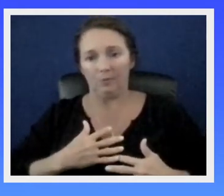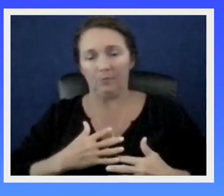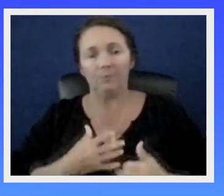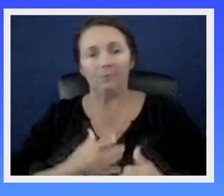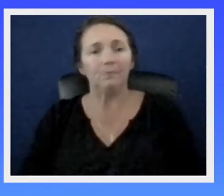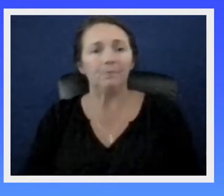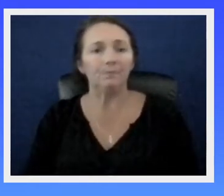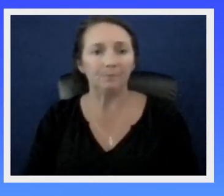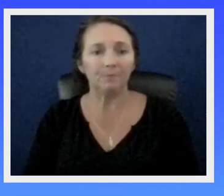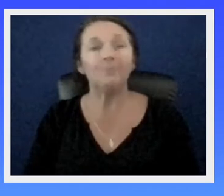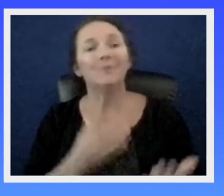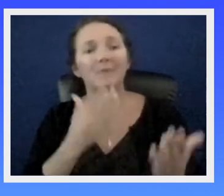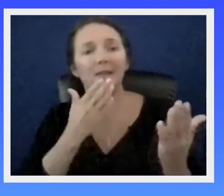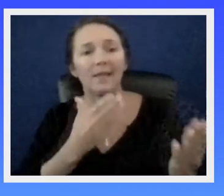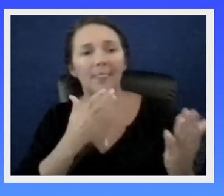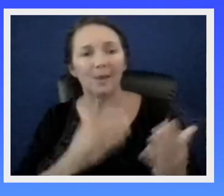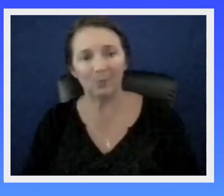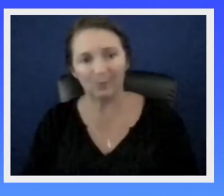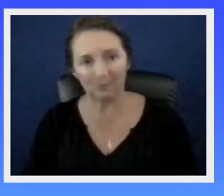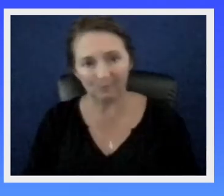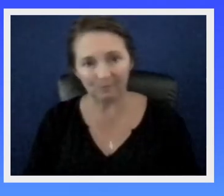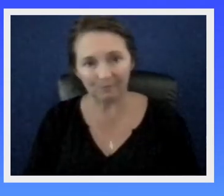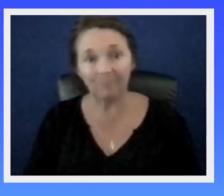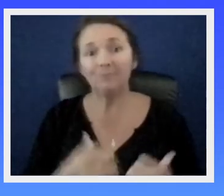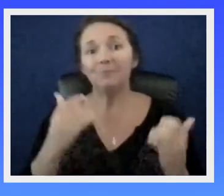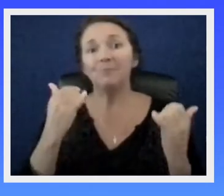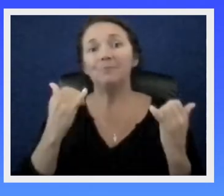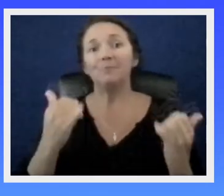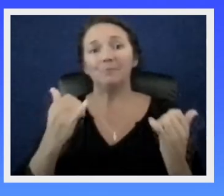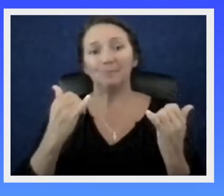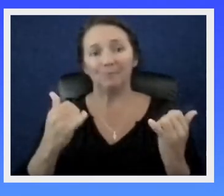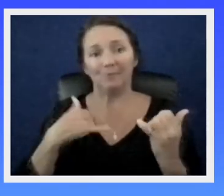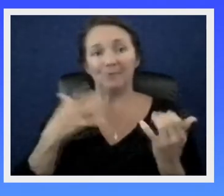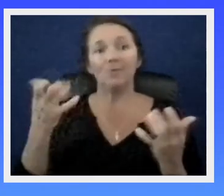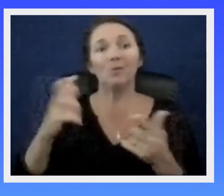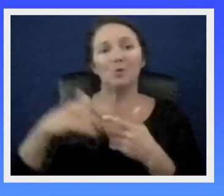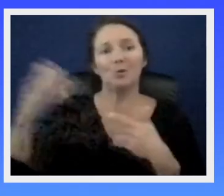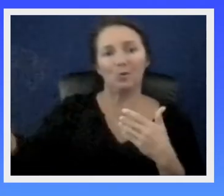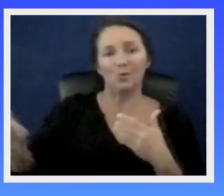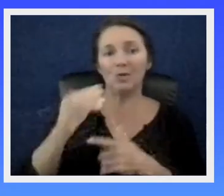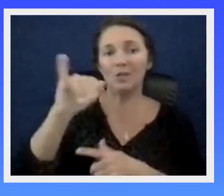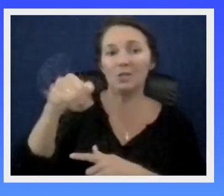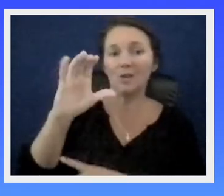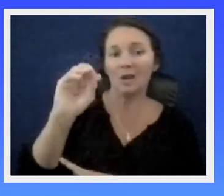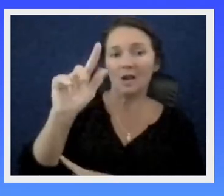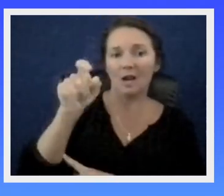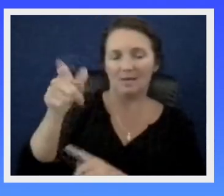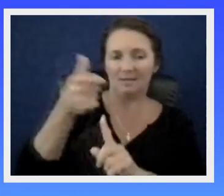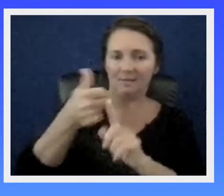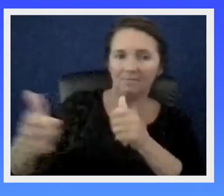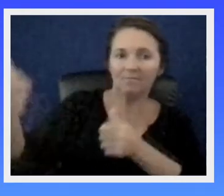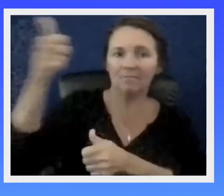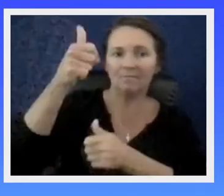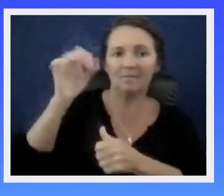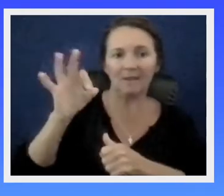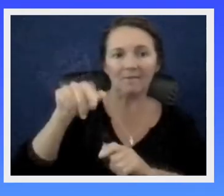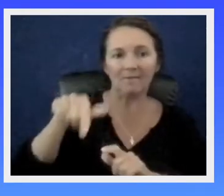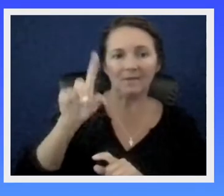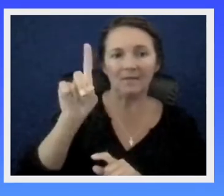Thank you. And now I'd like to introduce Jay Cottle, Executive Director of Dunamis.